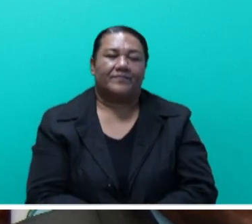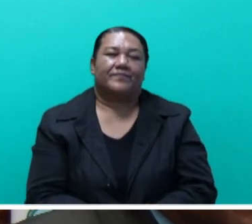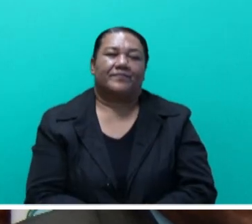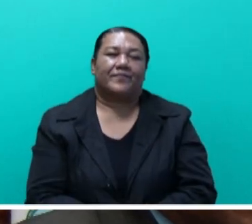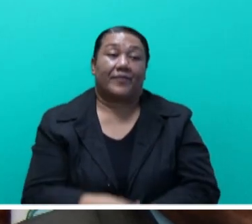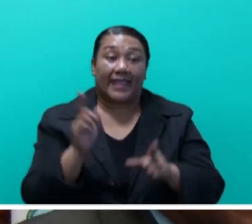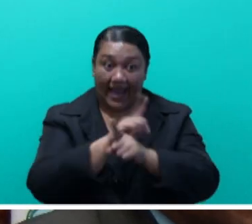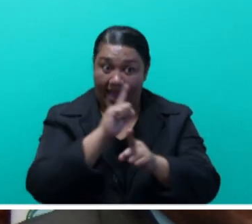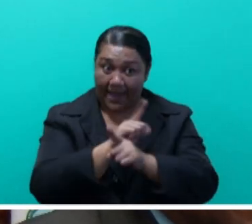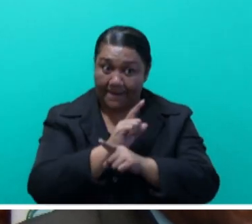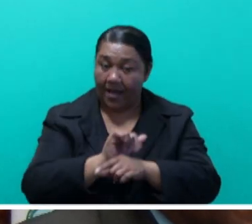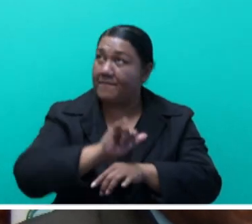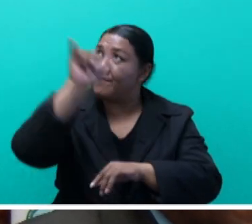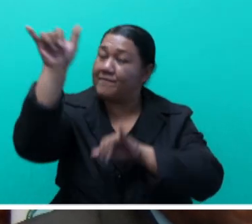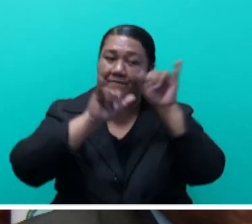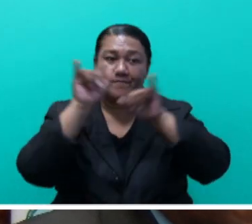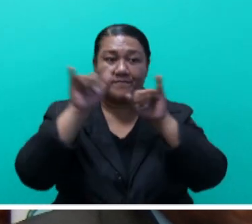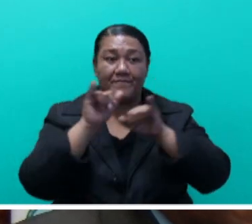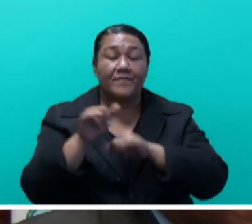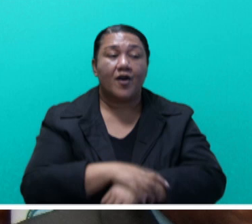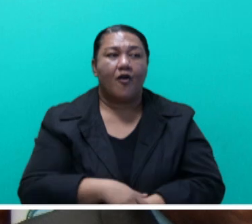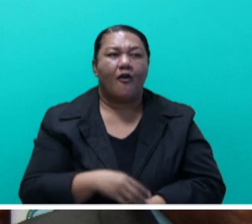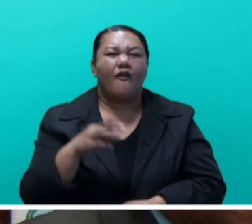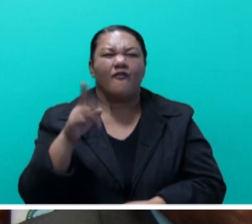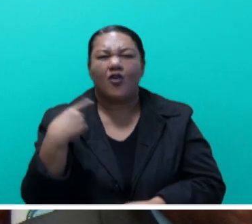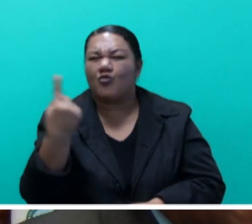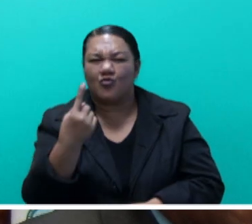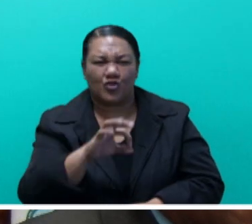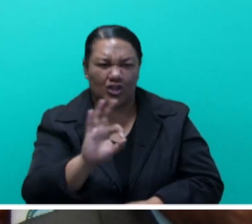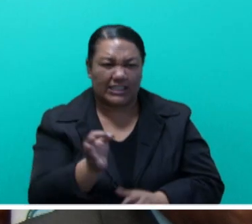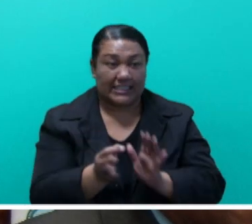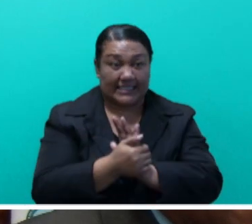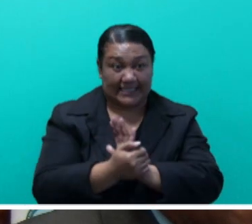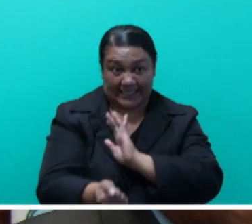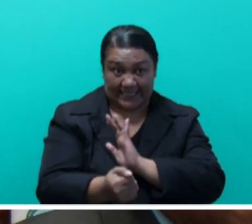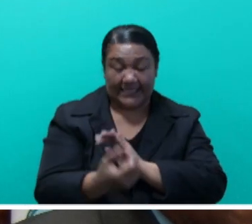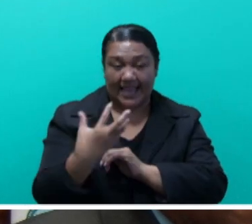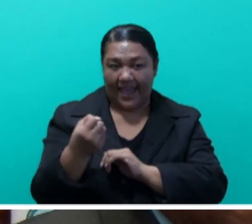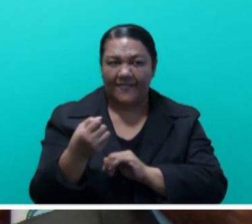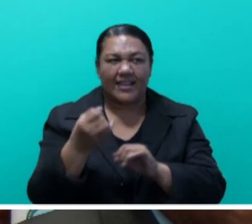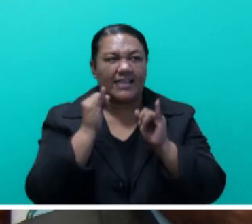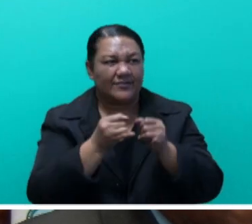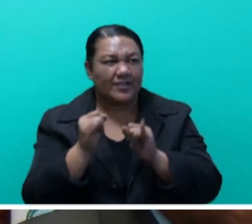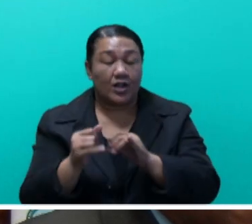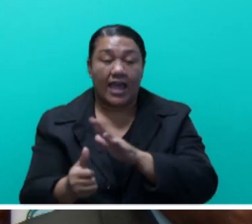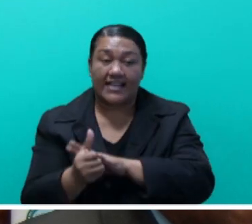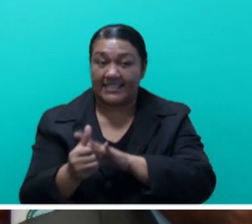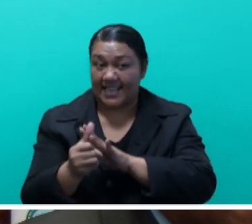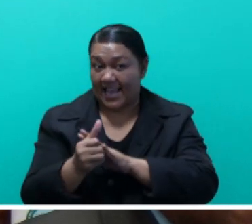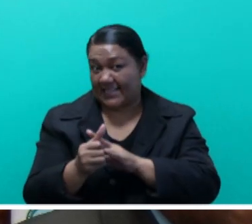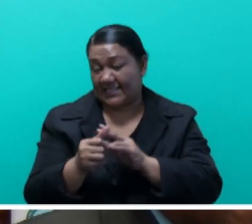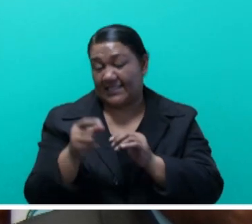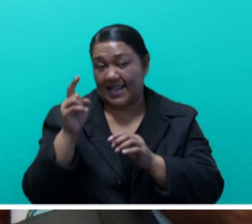labour mobility for our unskilled Fijian workers offers a means for individuals to access employment